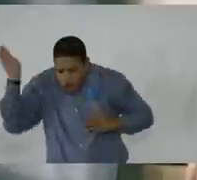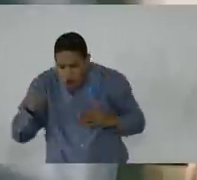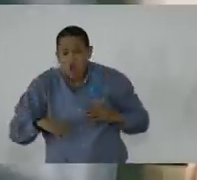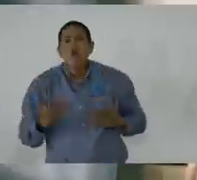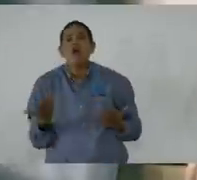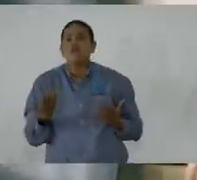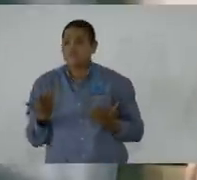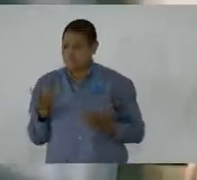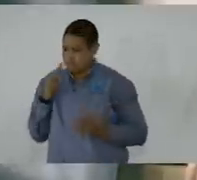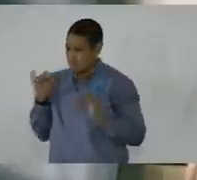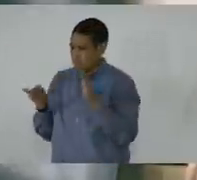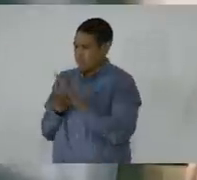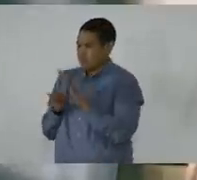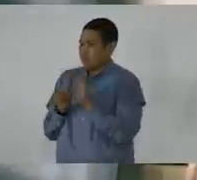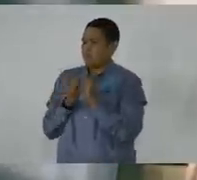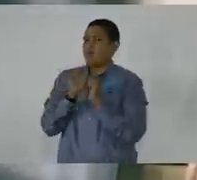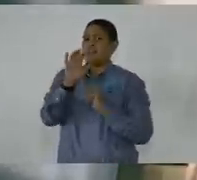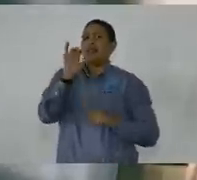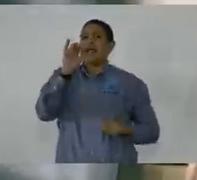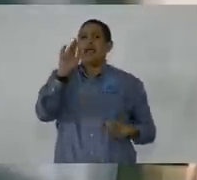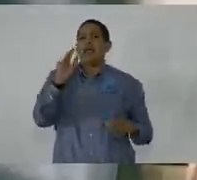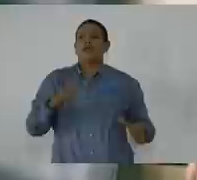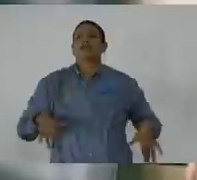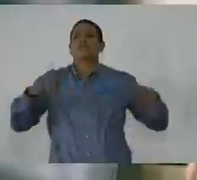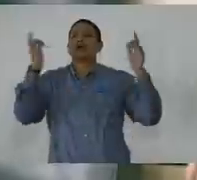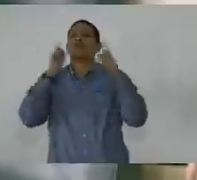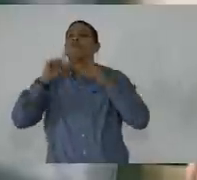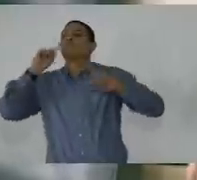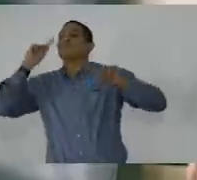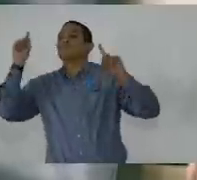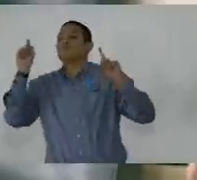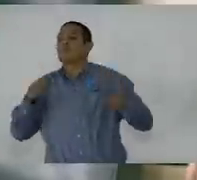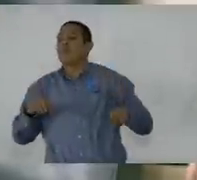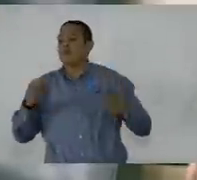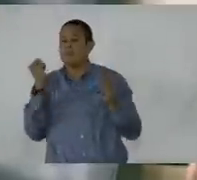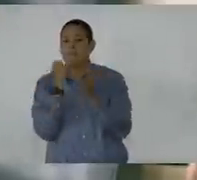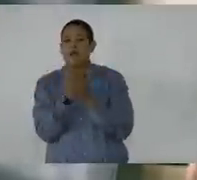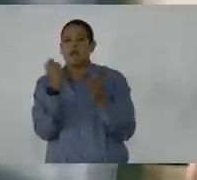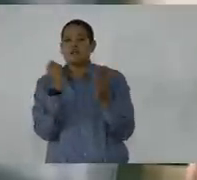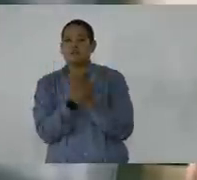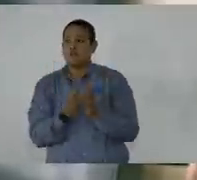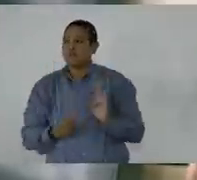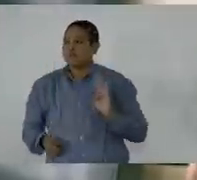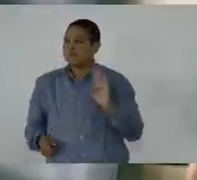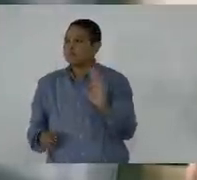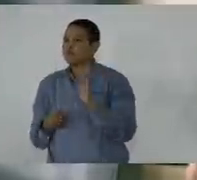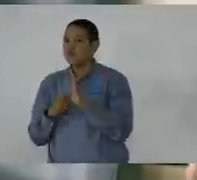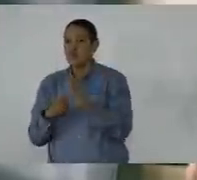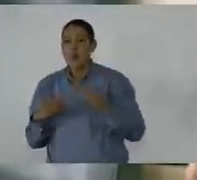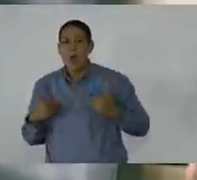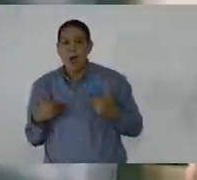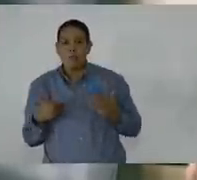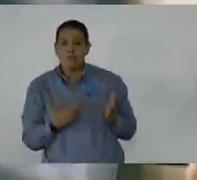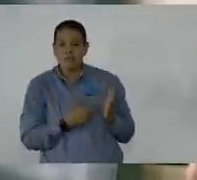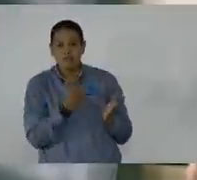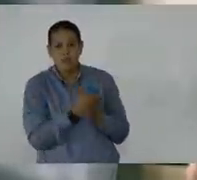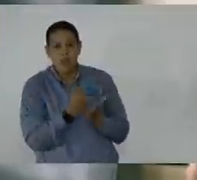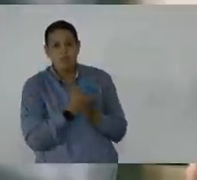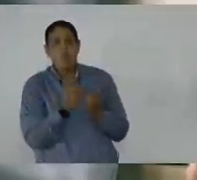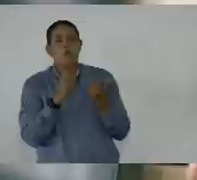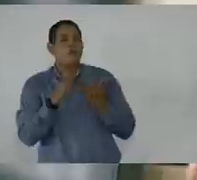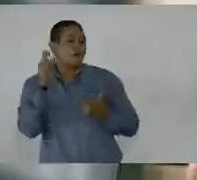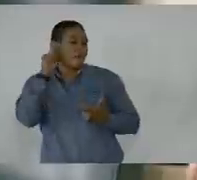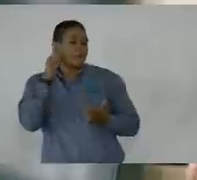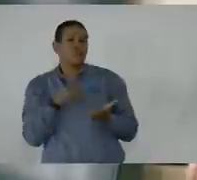be identified with their ear tags and corresponding passports. So we therefore urge all the cattle